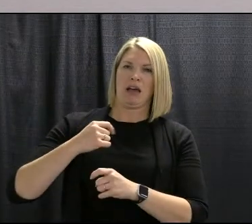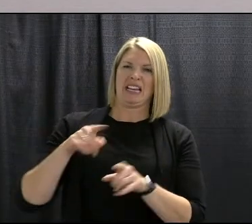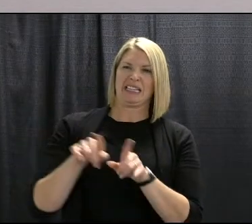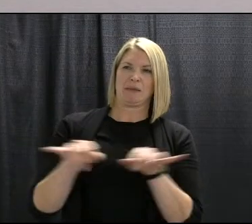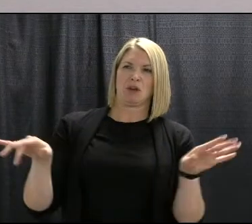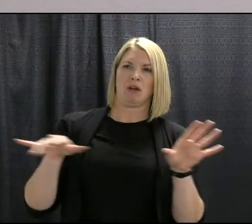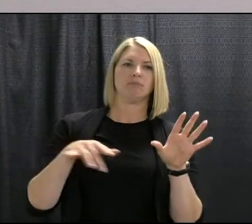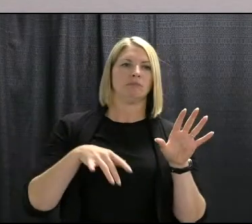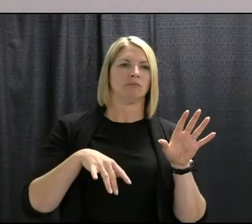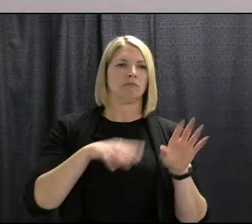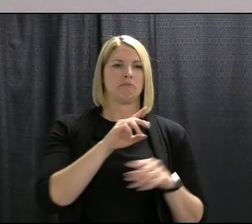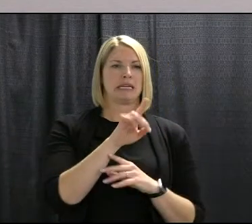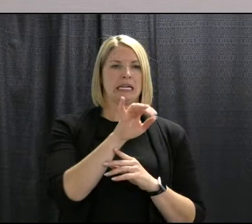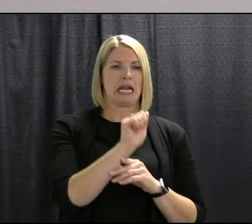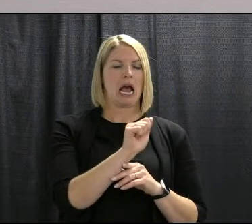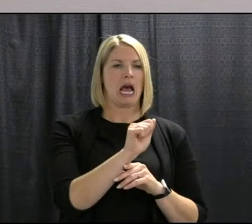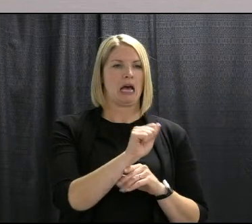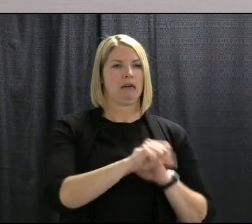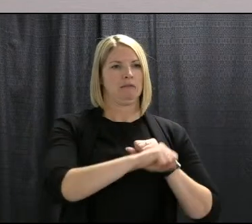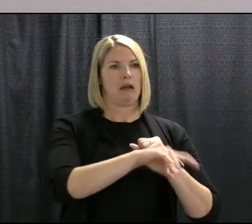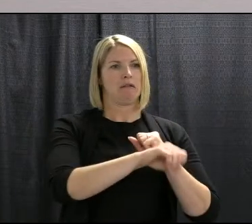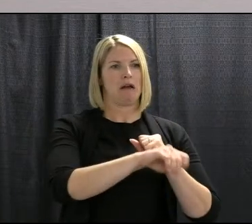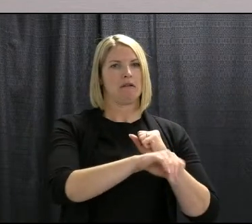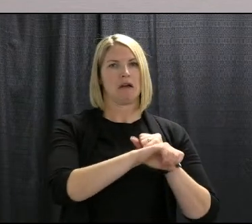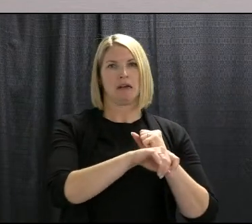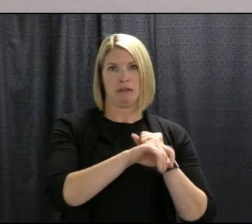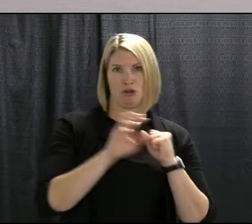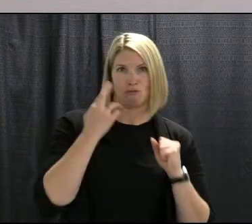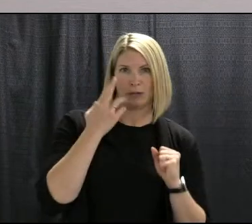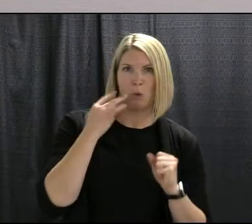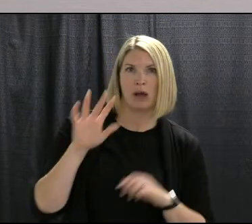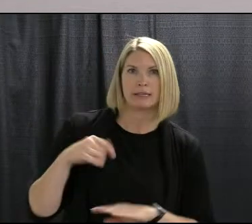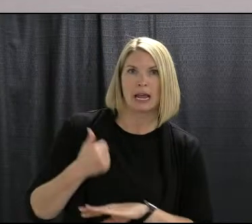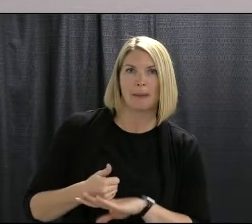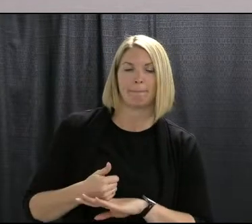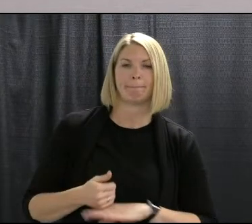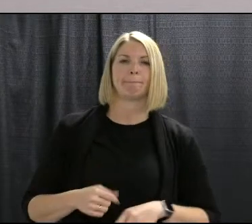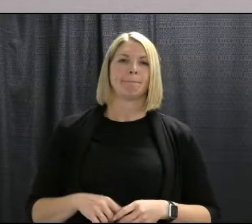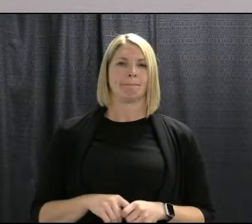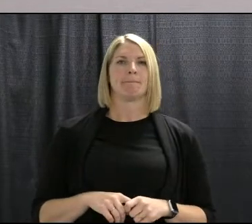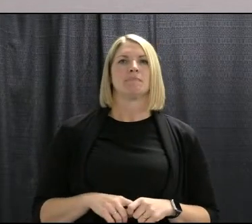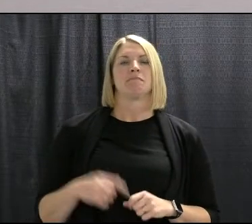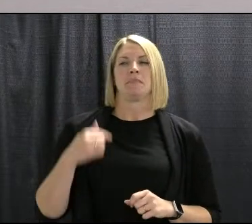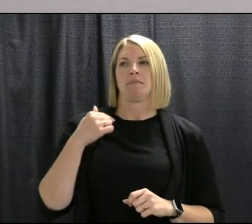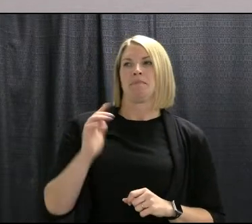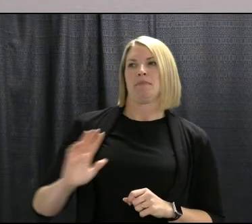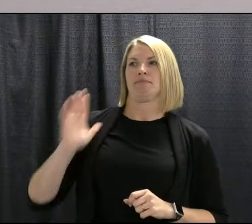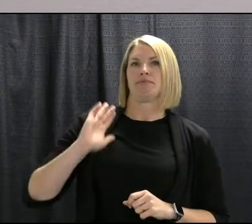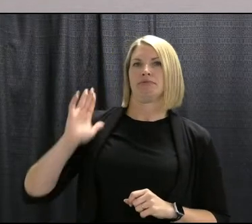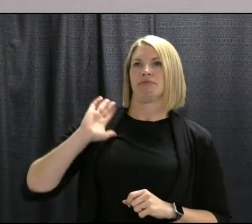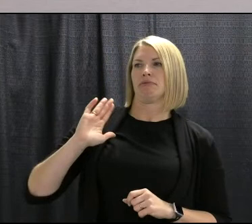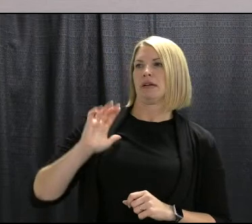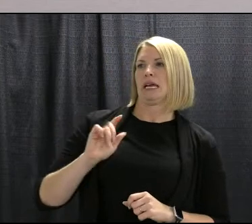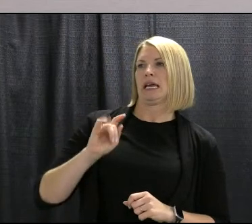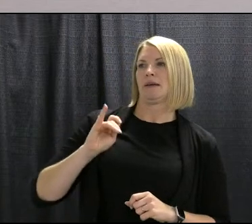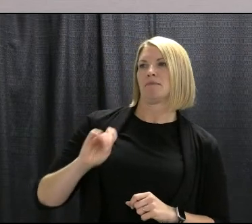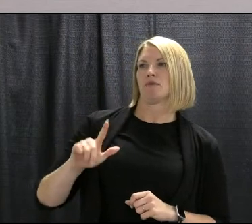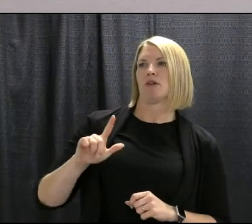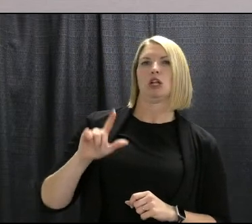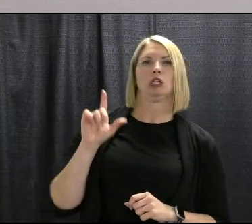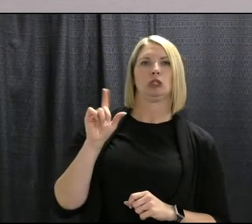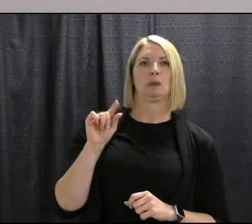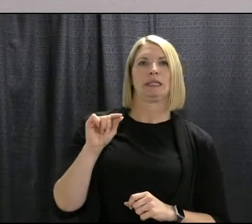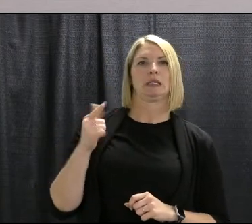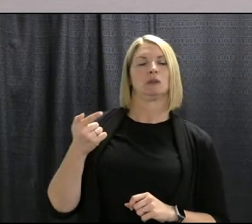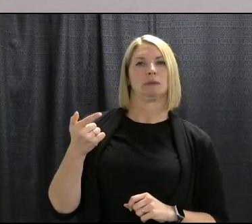media and all that? Can you explain that? Absolutely. Well, since actually I was first appointed minister, I guess in April 2021, I think